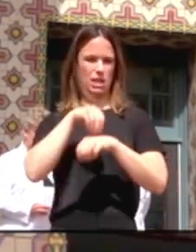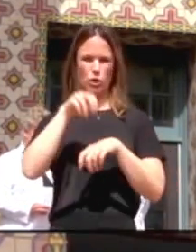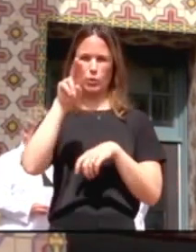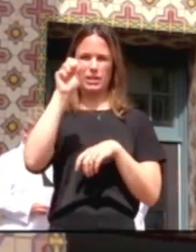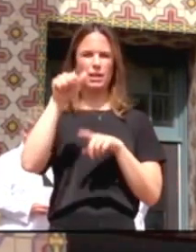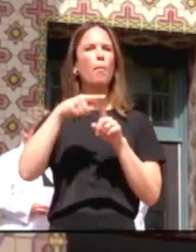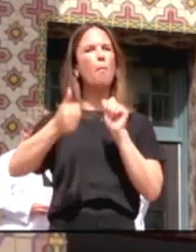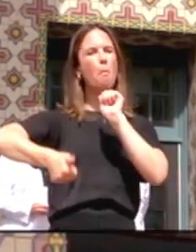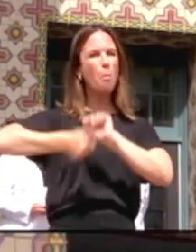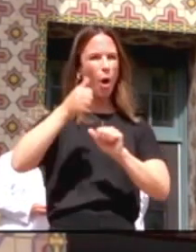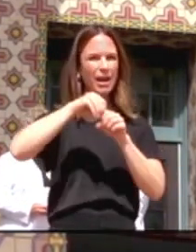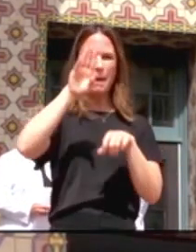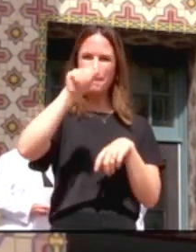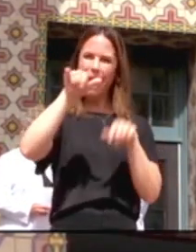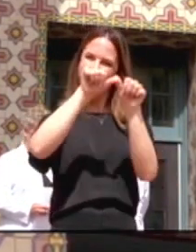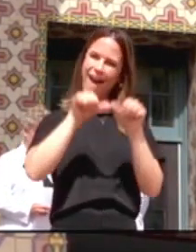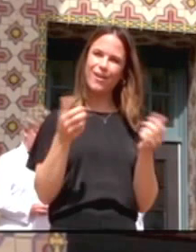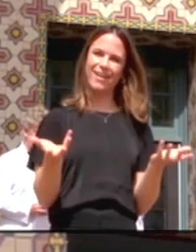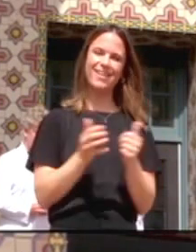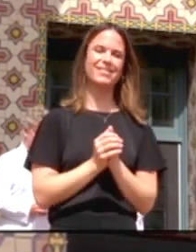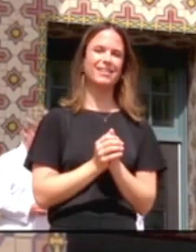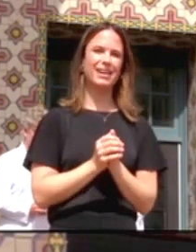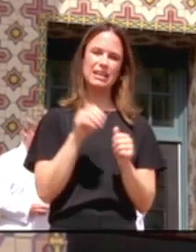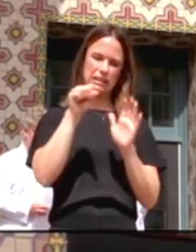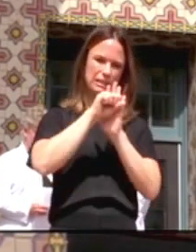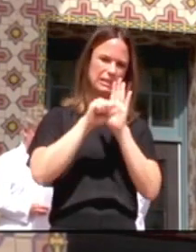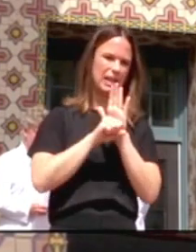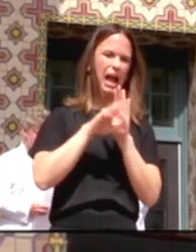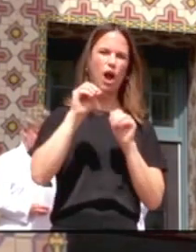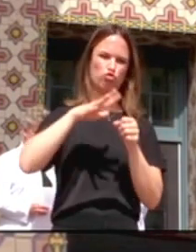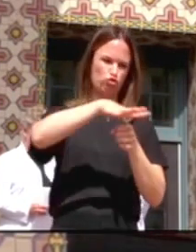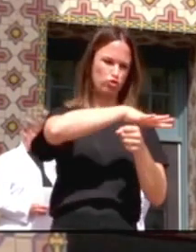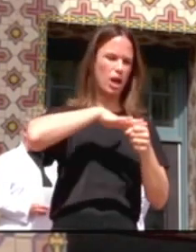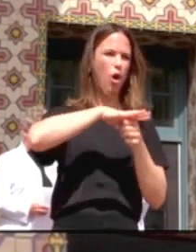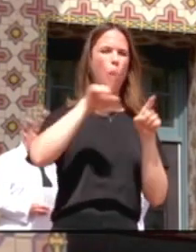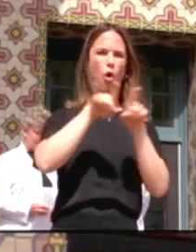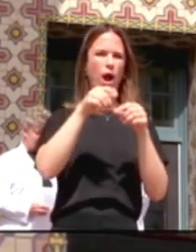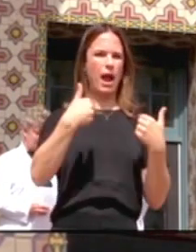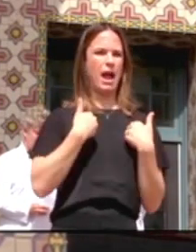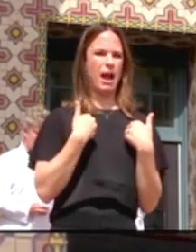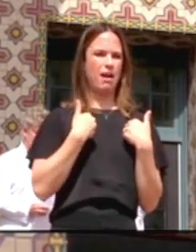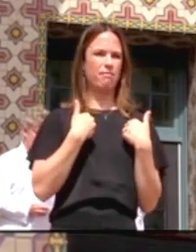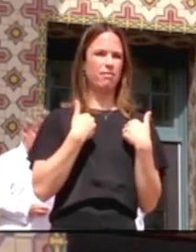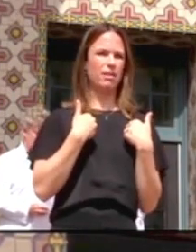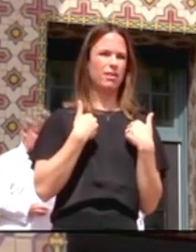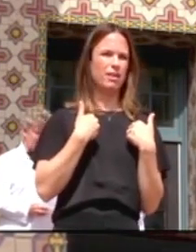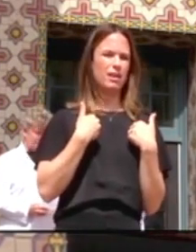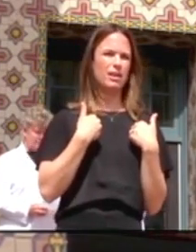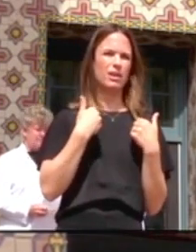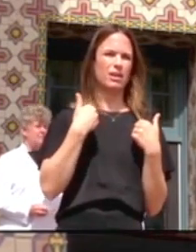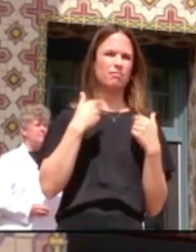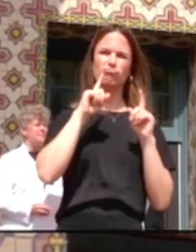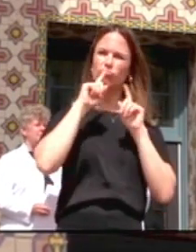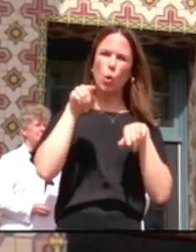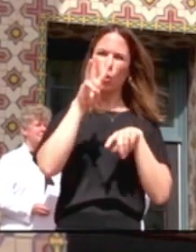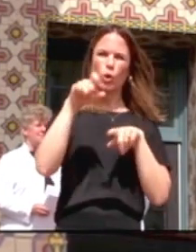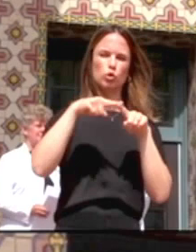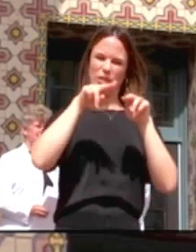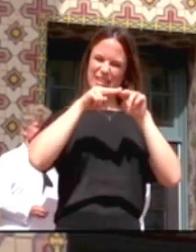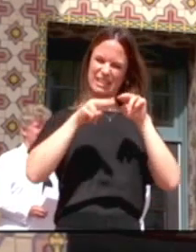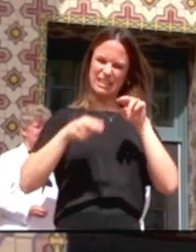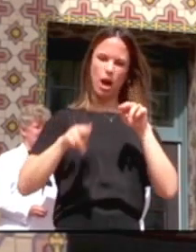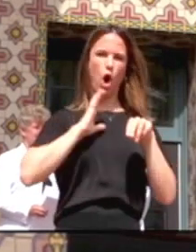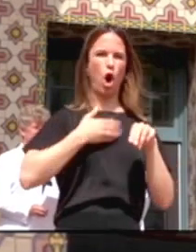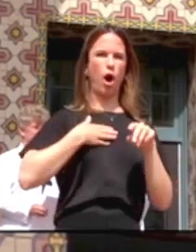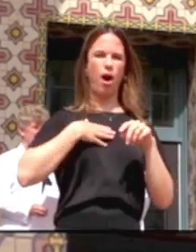are Bay Area counties. The state and region also has correspondingly low and declining COVID-19